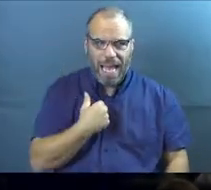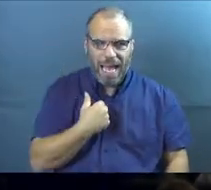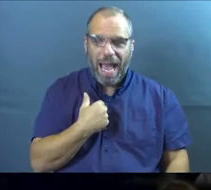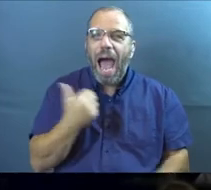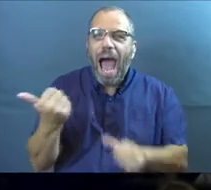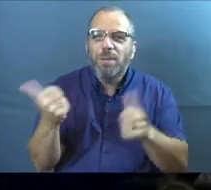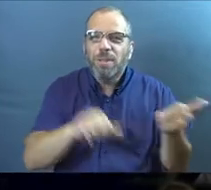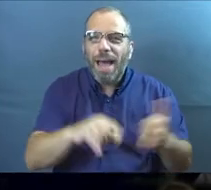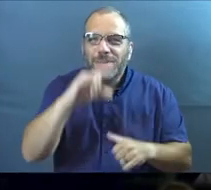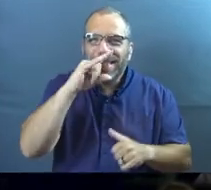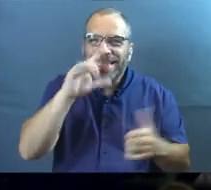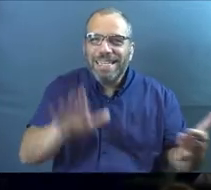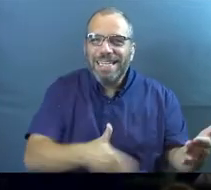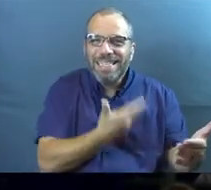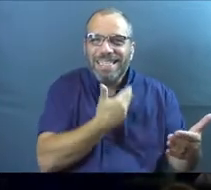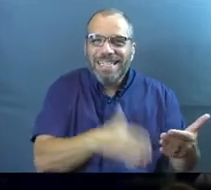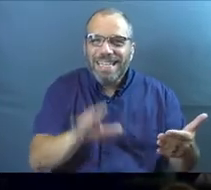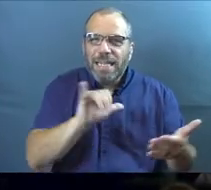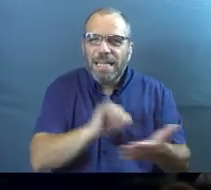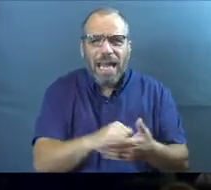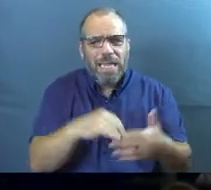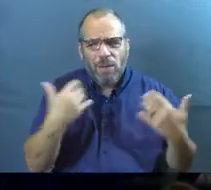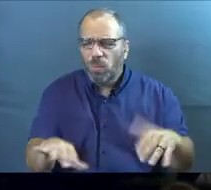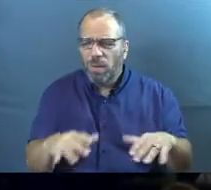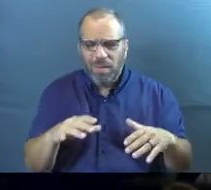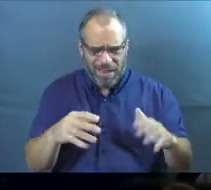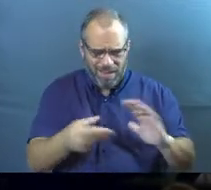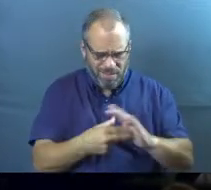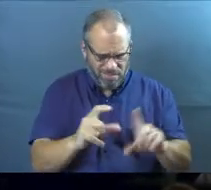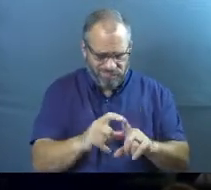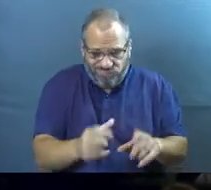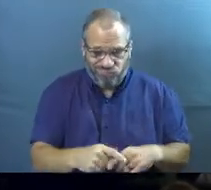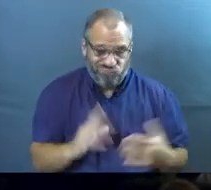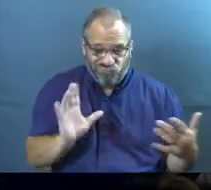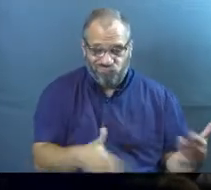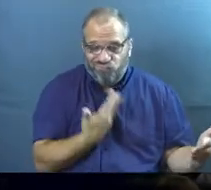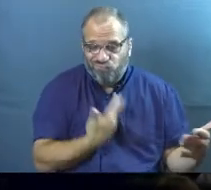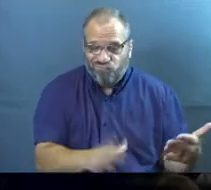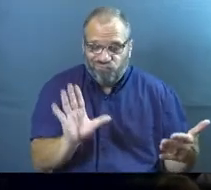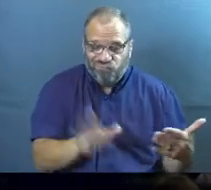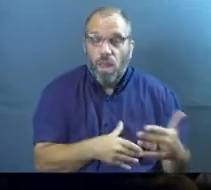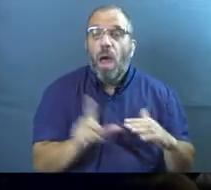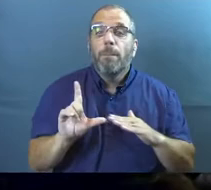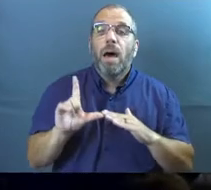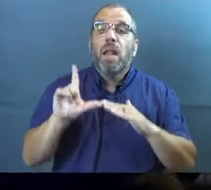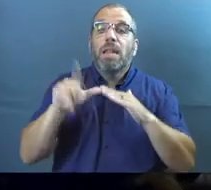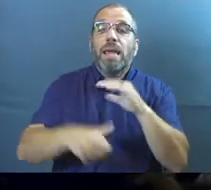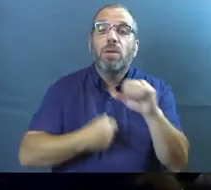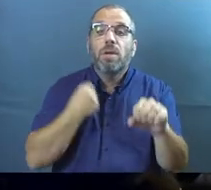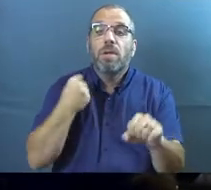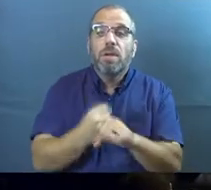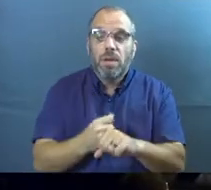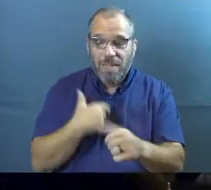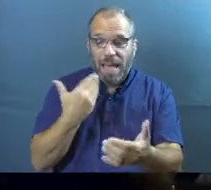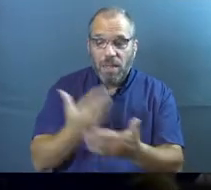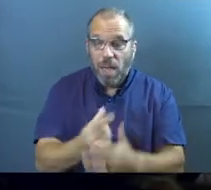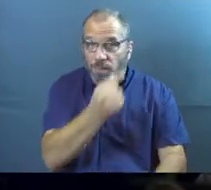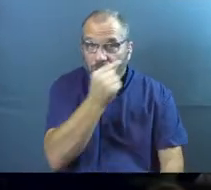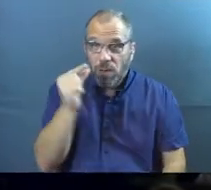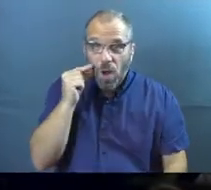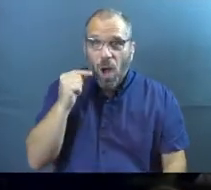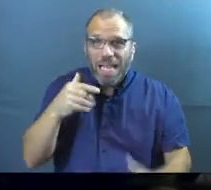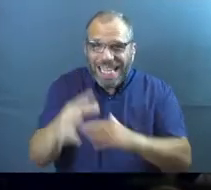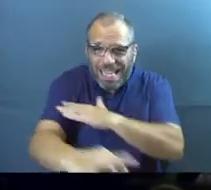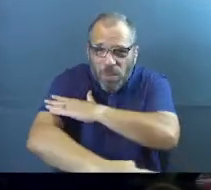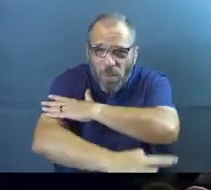little Baptist kid singing that old hymn, and I had no idea what the words meant. And it wasn't until later, I come to the garden alone while the